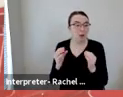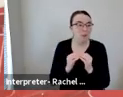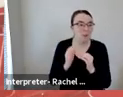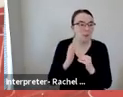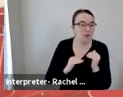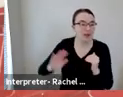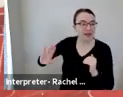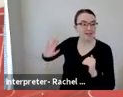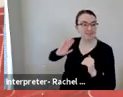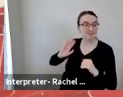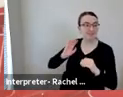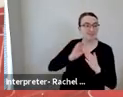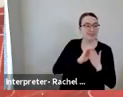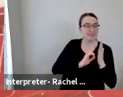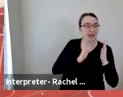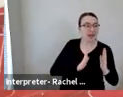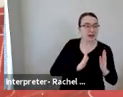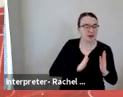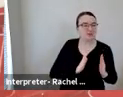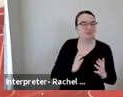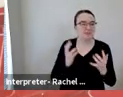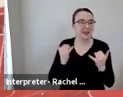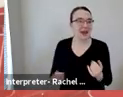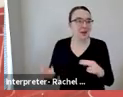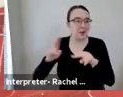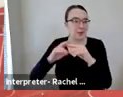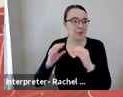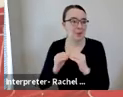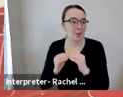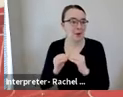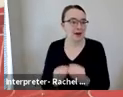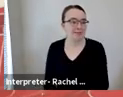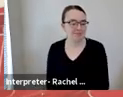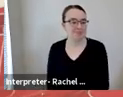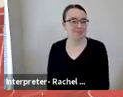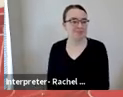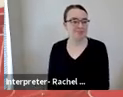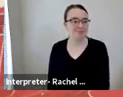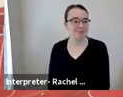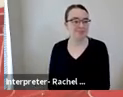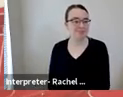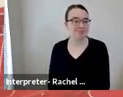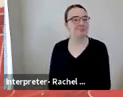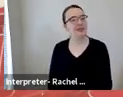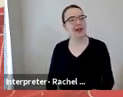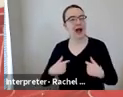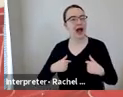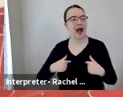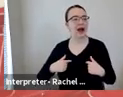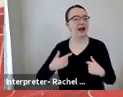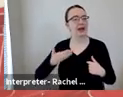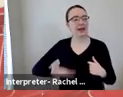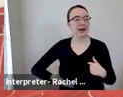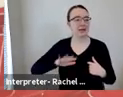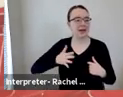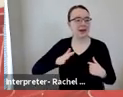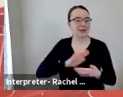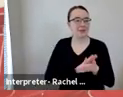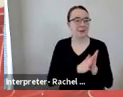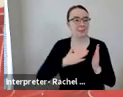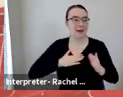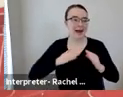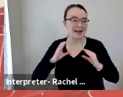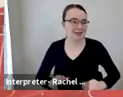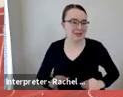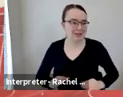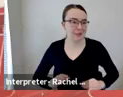designer. I kind of like myself as my customer because I'm doing what I